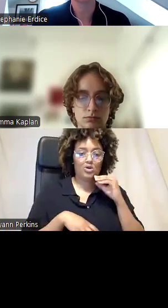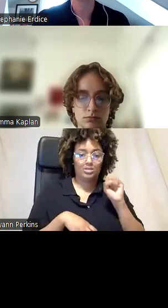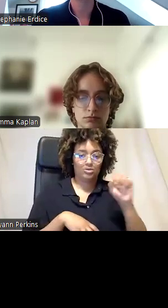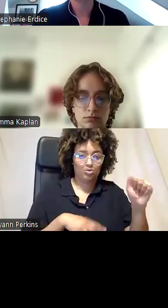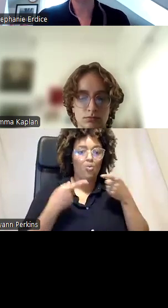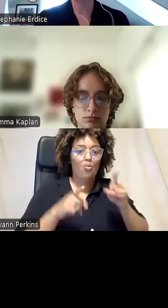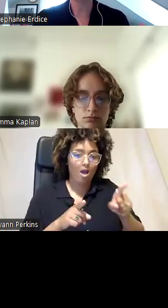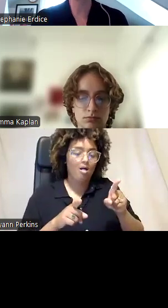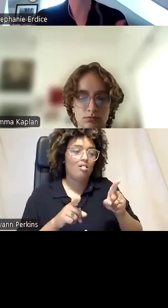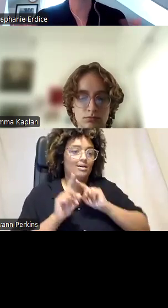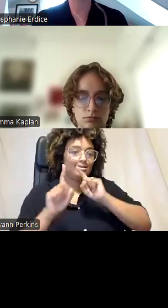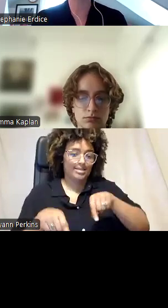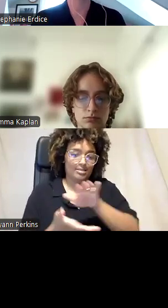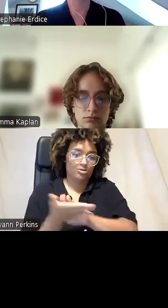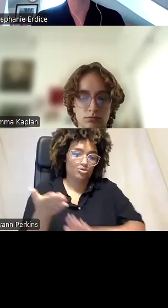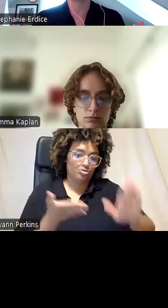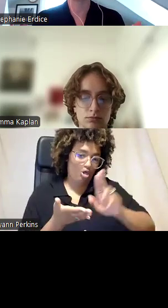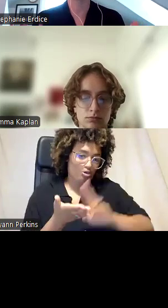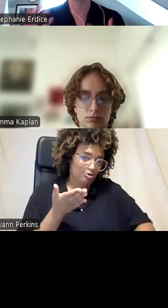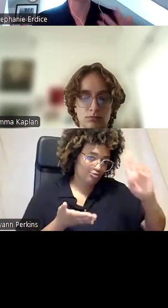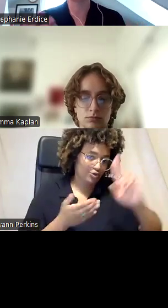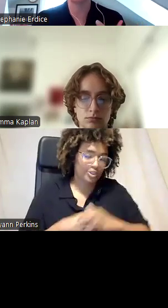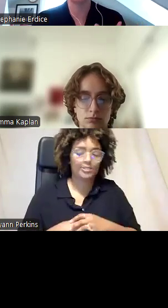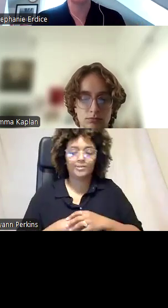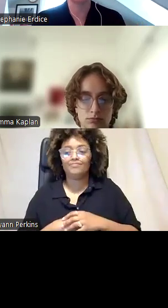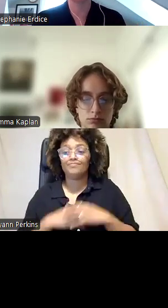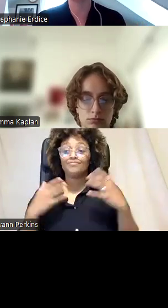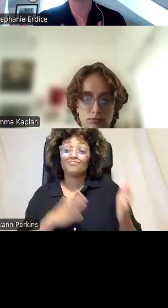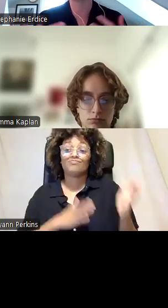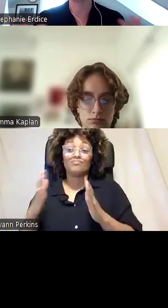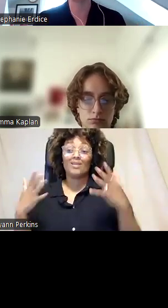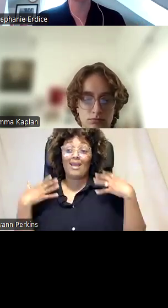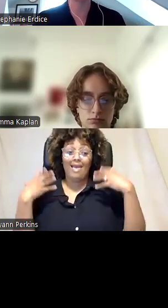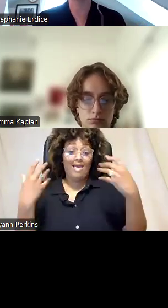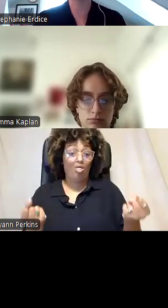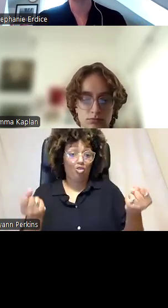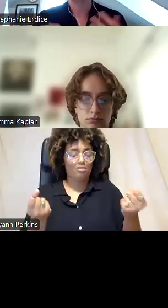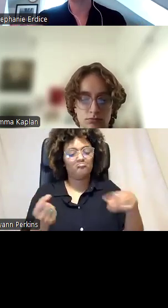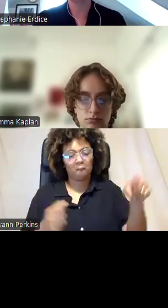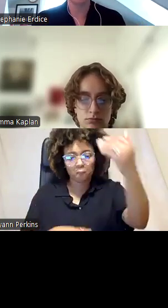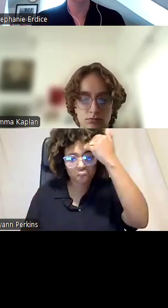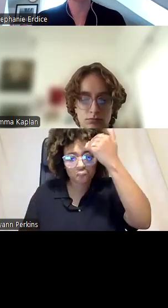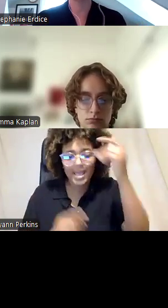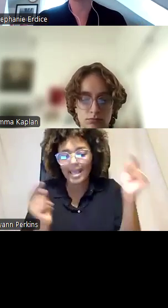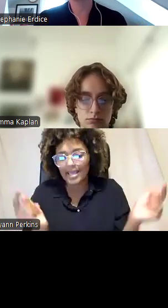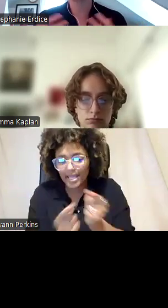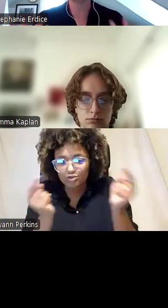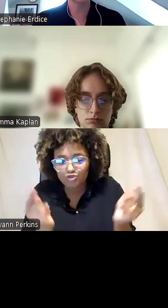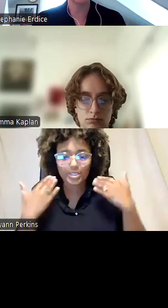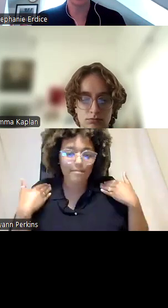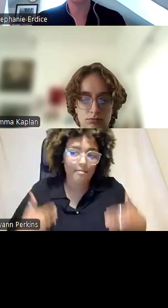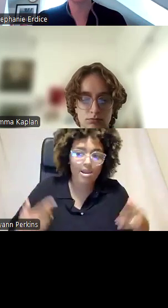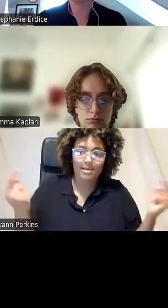university. Health, these are some of the things that you are very much familiar with. It could be injury, mental health